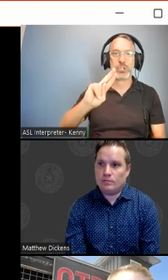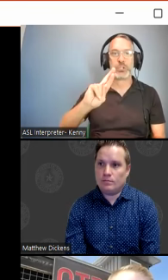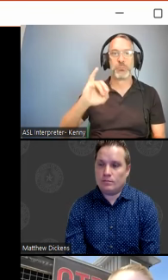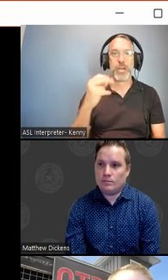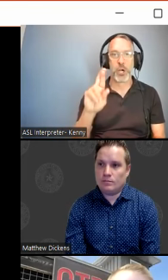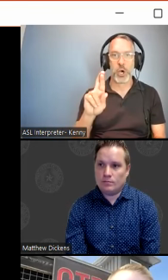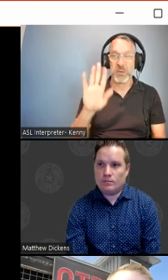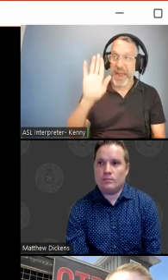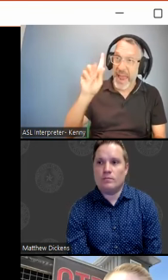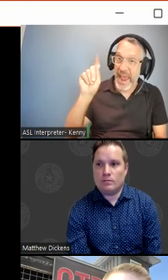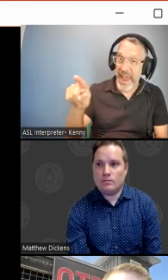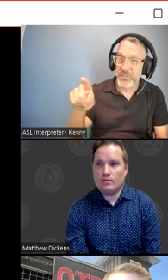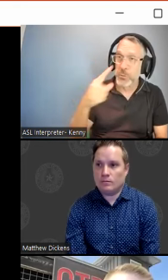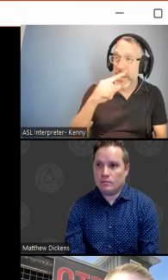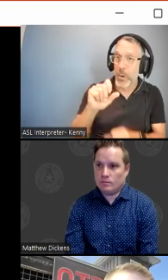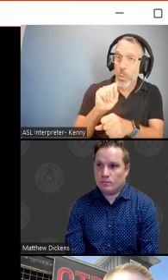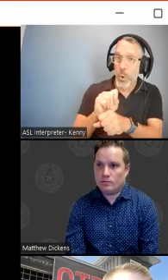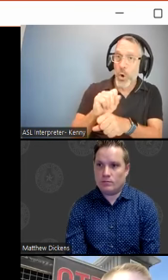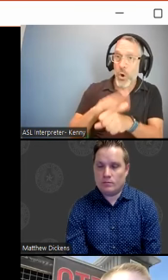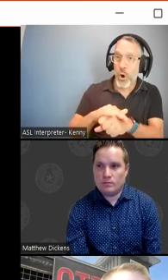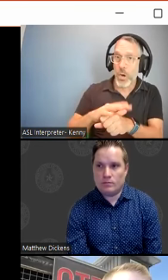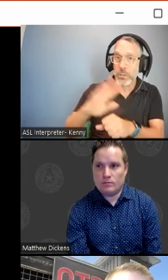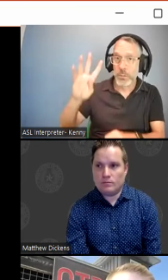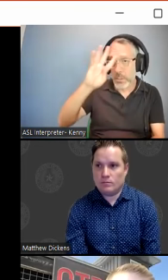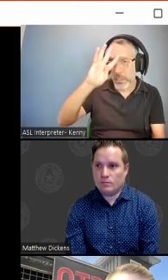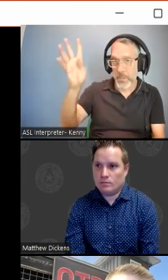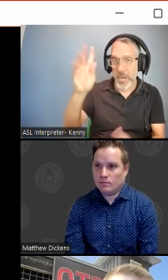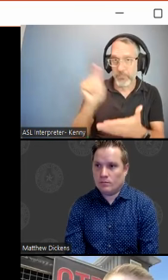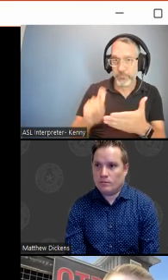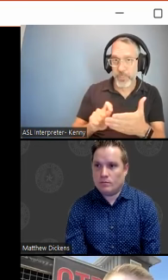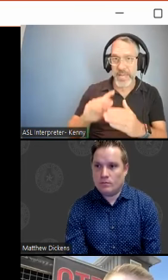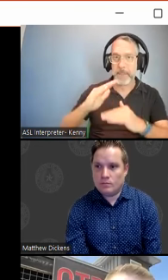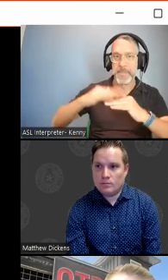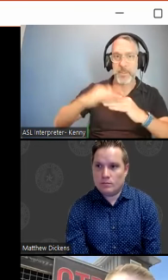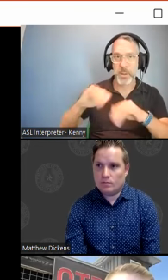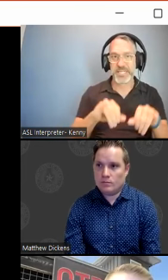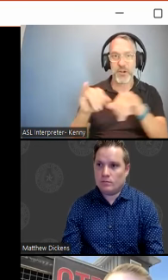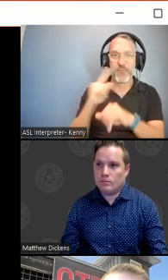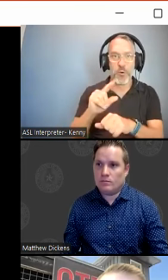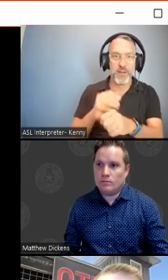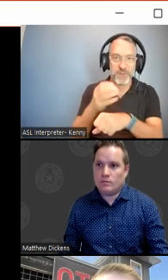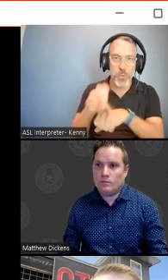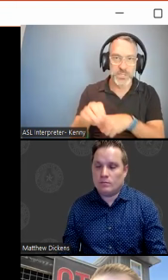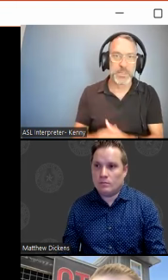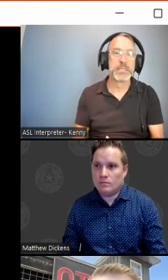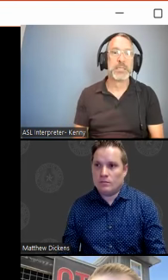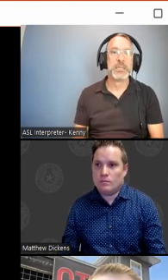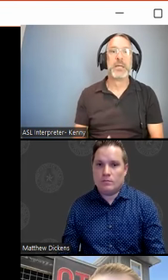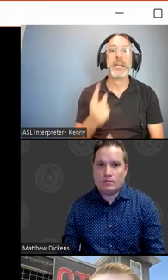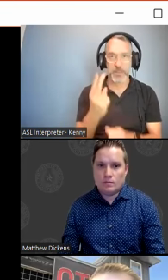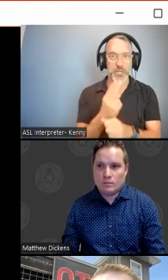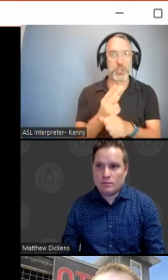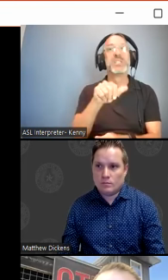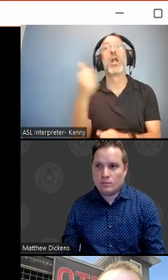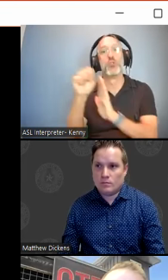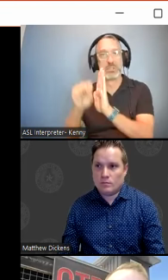we asked him if they could work on coming up with a minimum standard for enforcement. It's something that's used in other